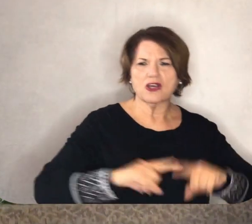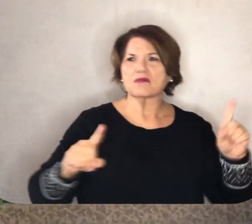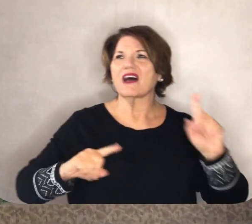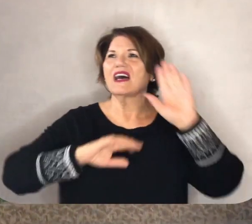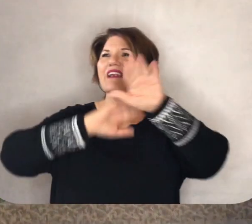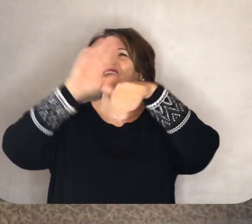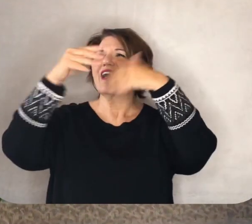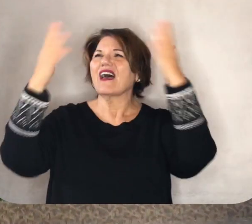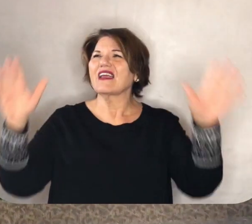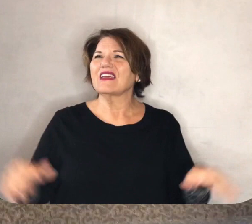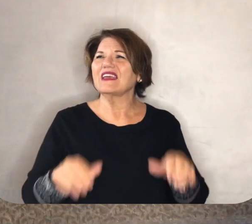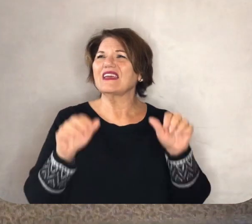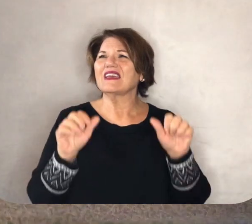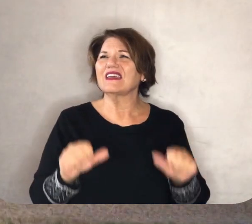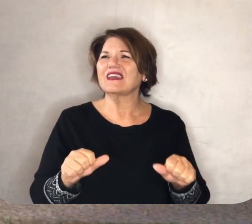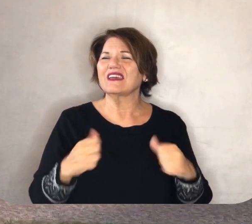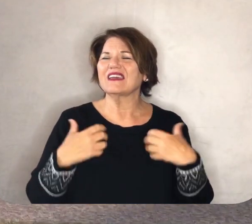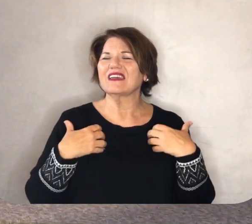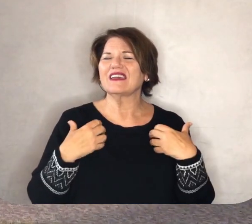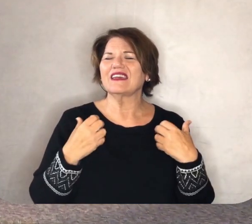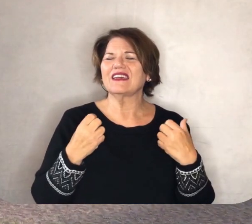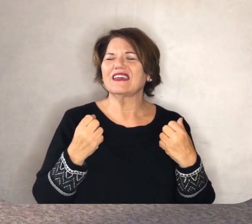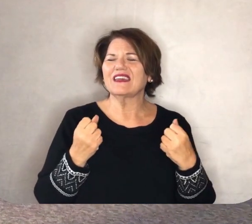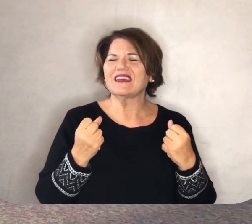that heaven can't heal.